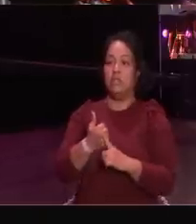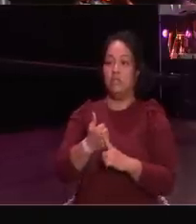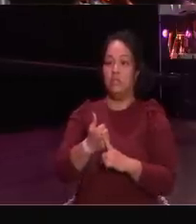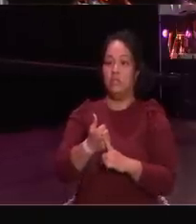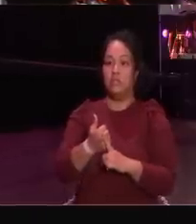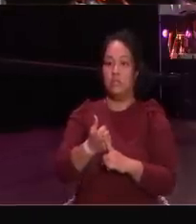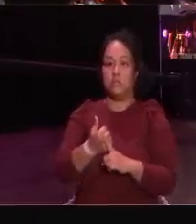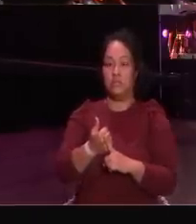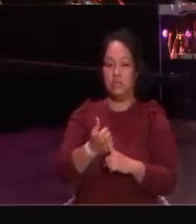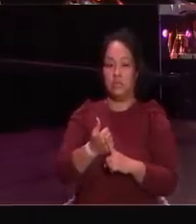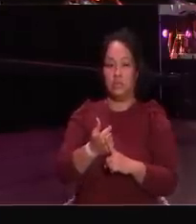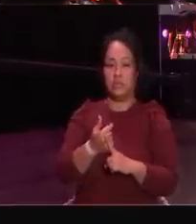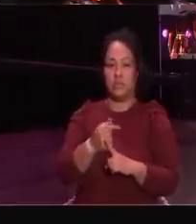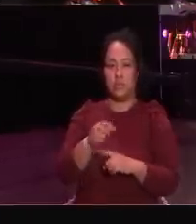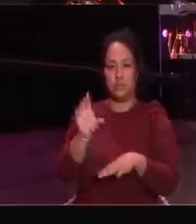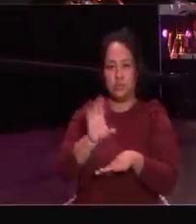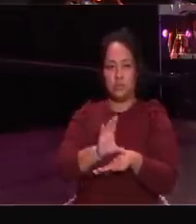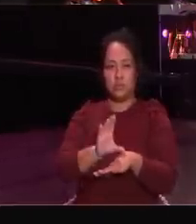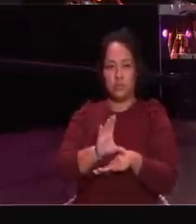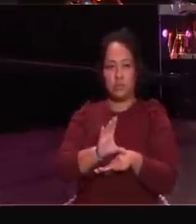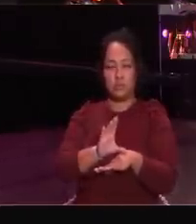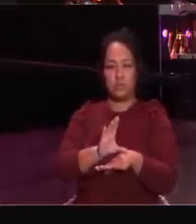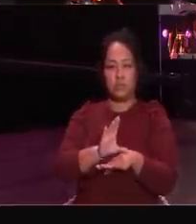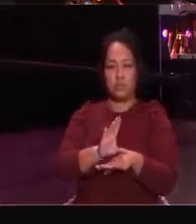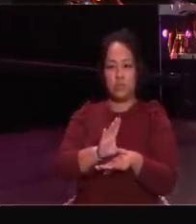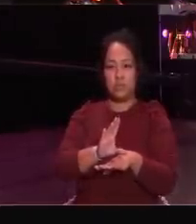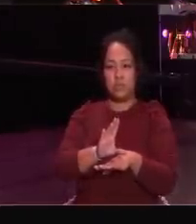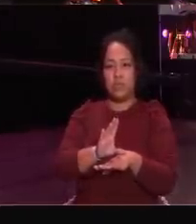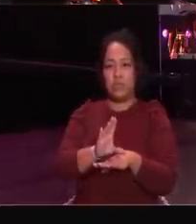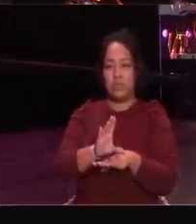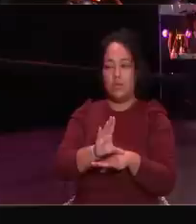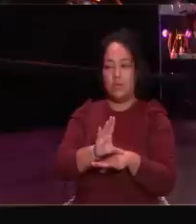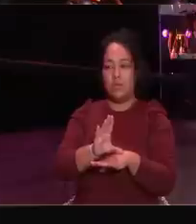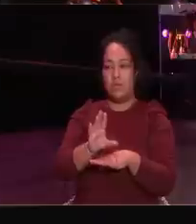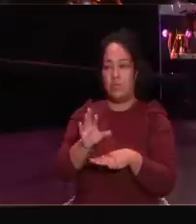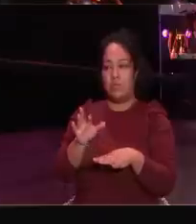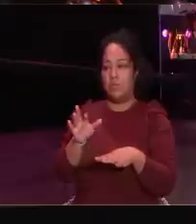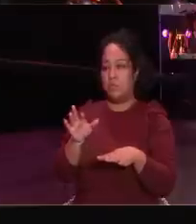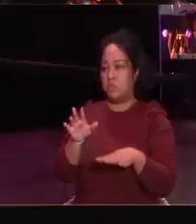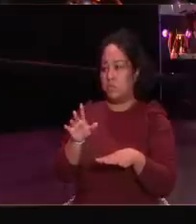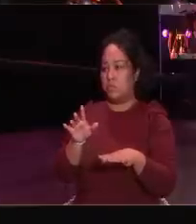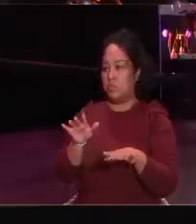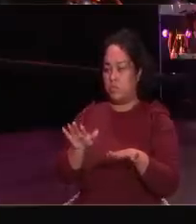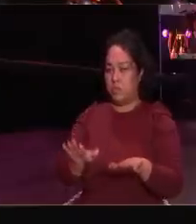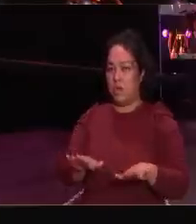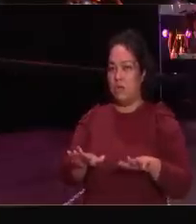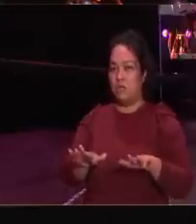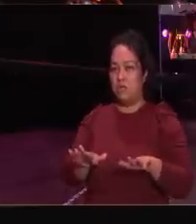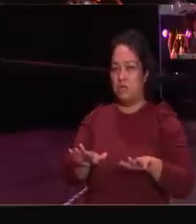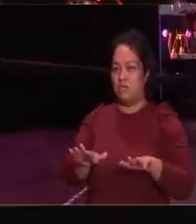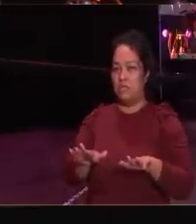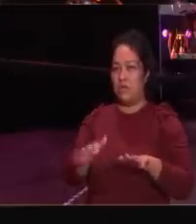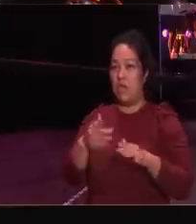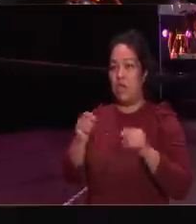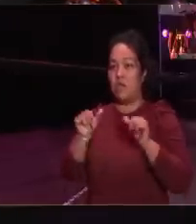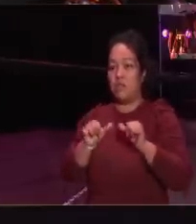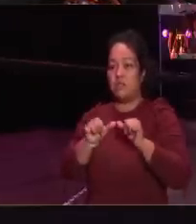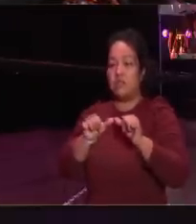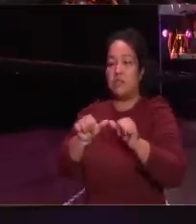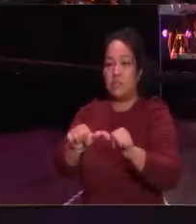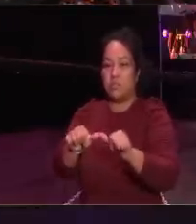iglesia hizo una pausa. But the church made a pause. Y siguió alabando a Dios. And then continued to praise God.